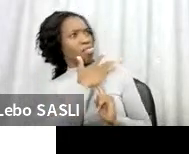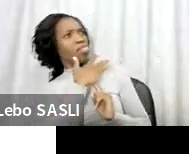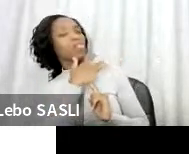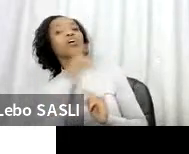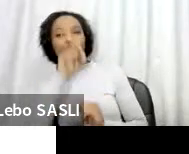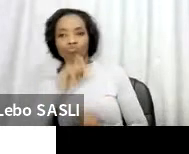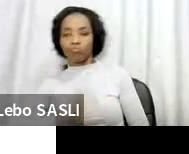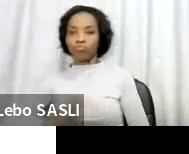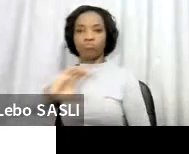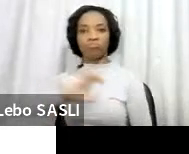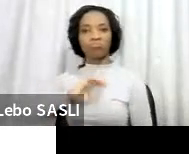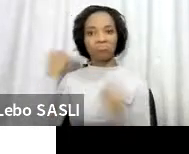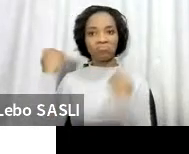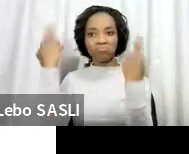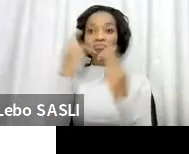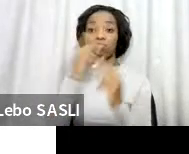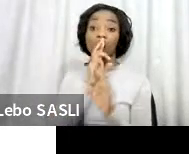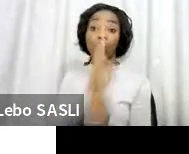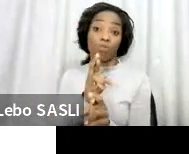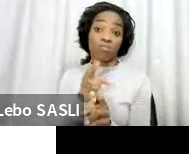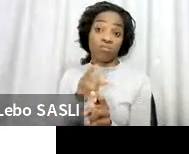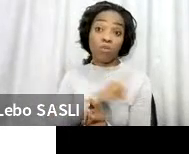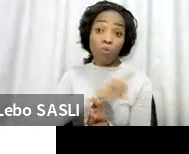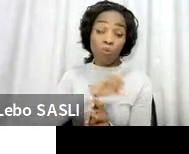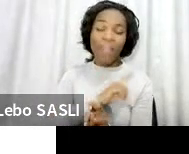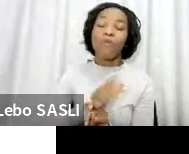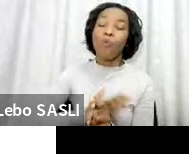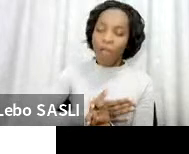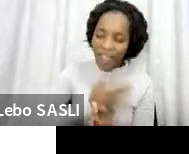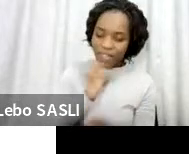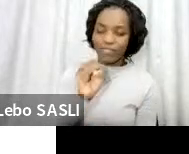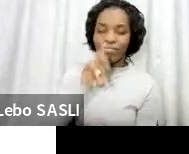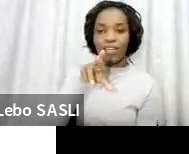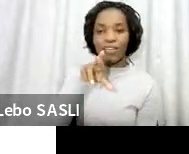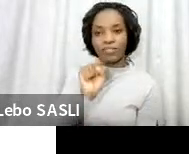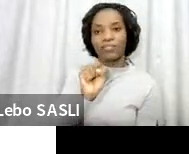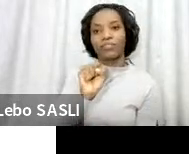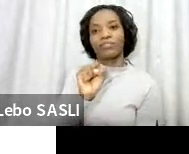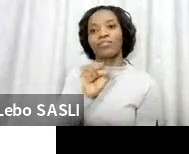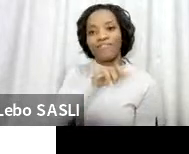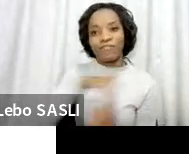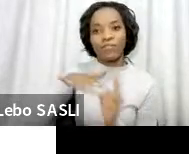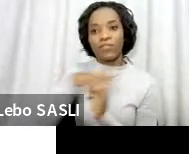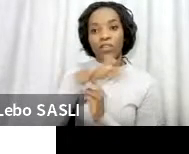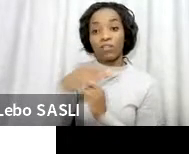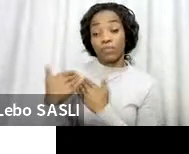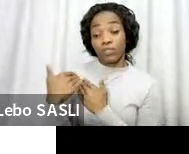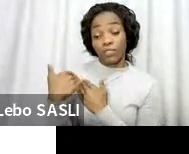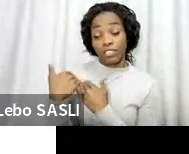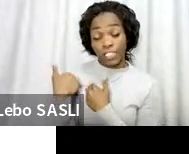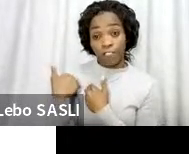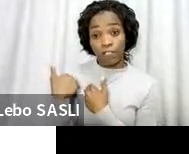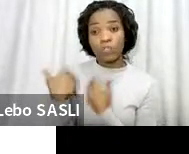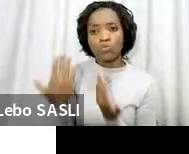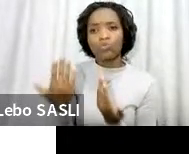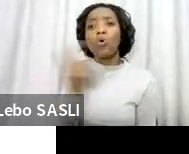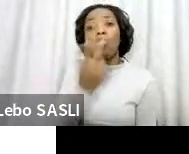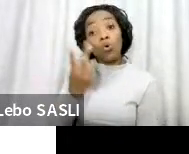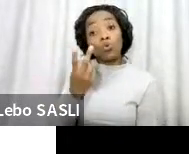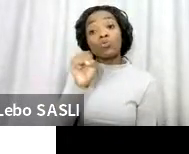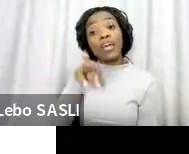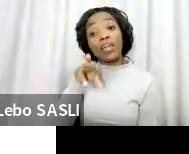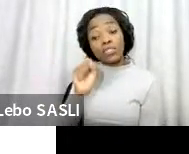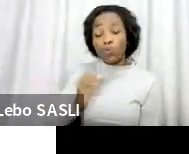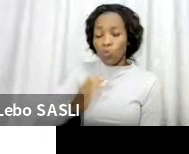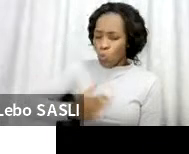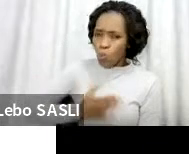such instances because we want safe environment. Of course, SARS is saying we want to encourage cultural diversity.